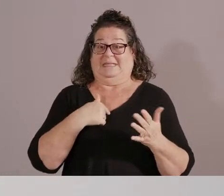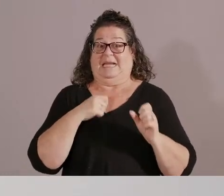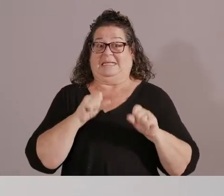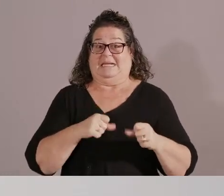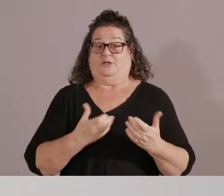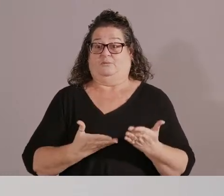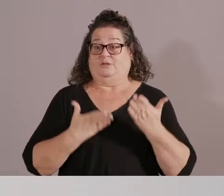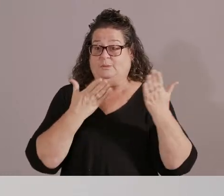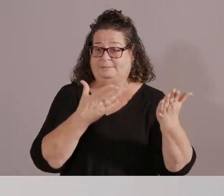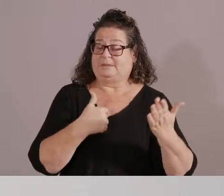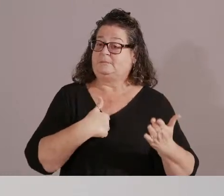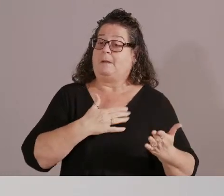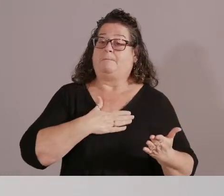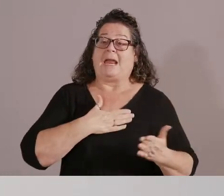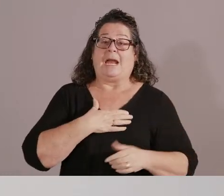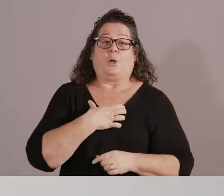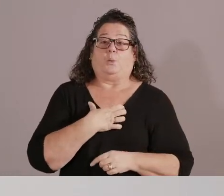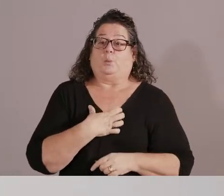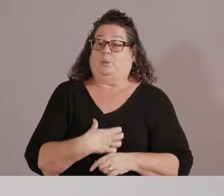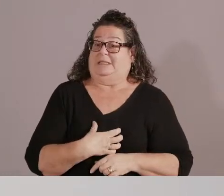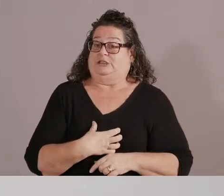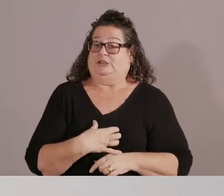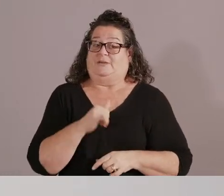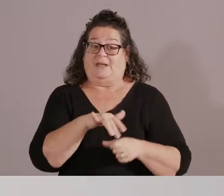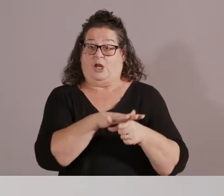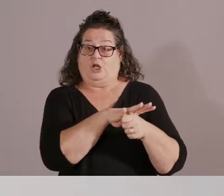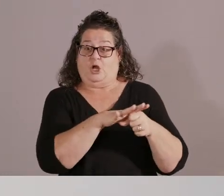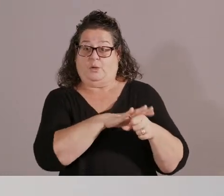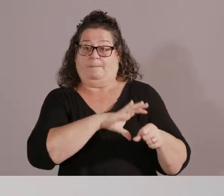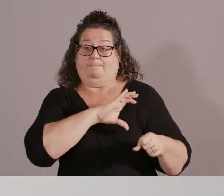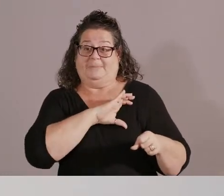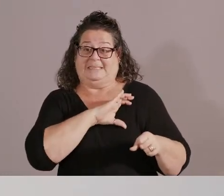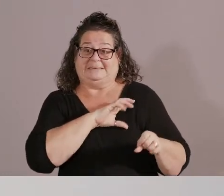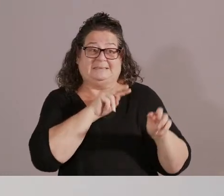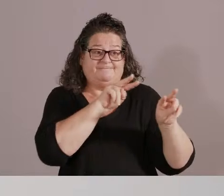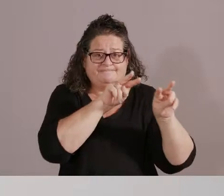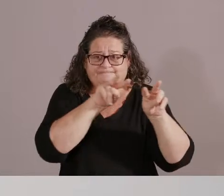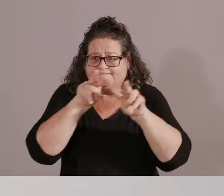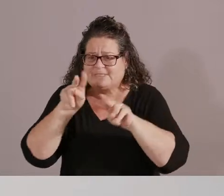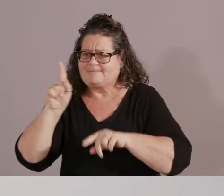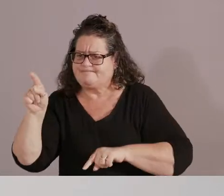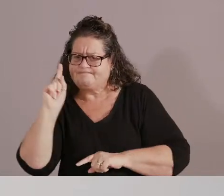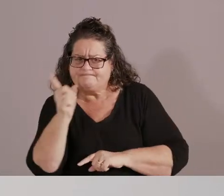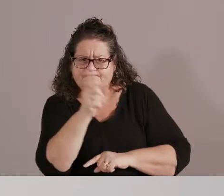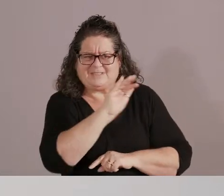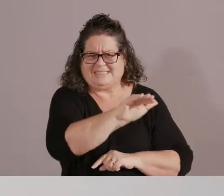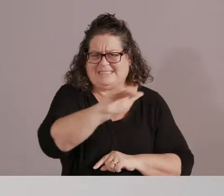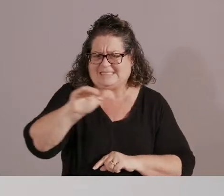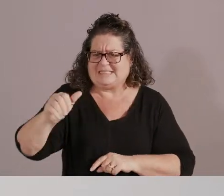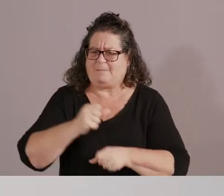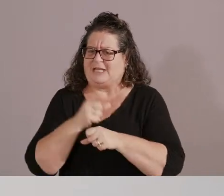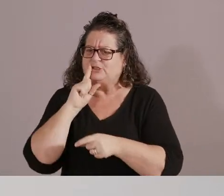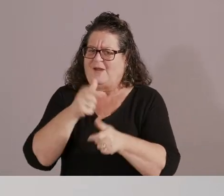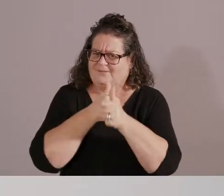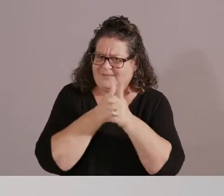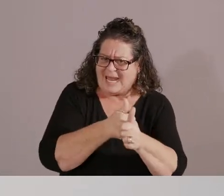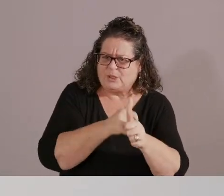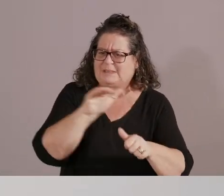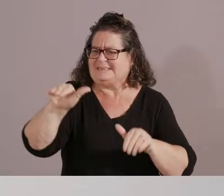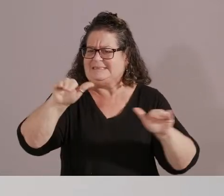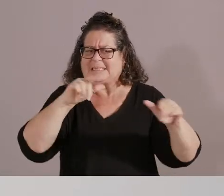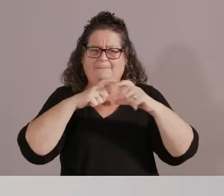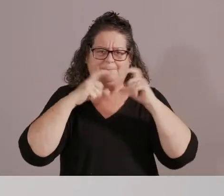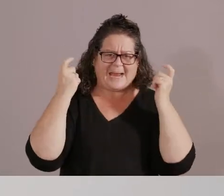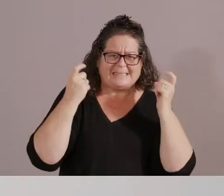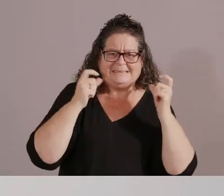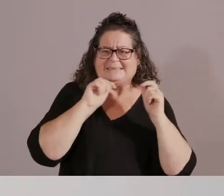the mitigation measures that are currently in place. That has been one of the things that would be very helpful, you